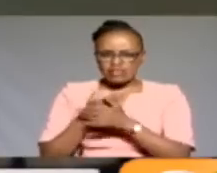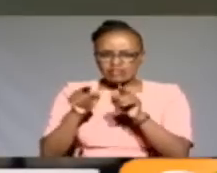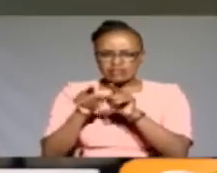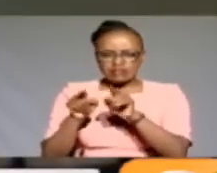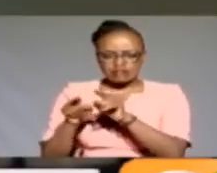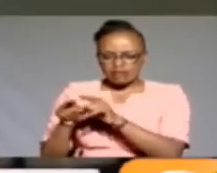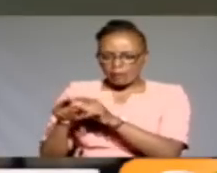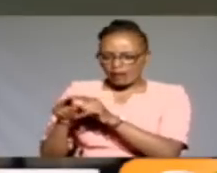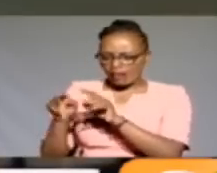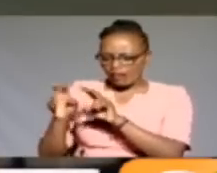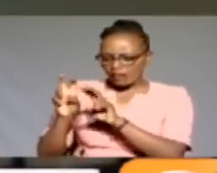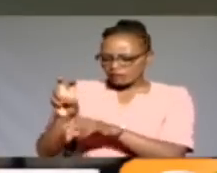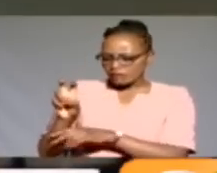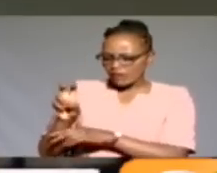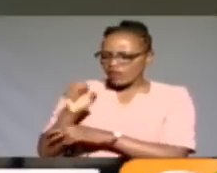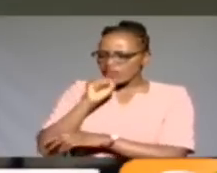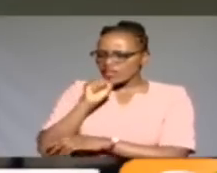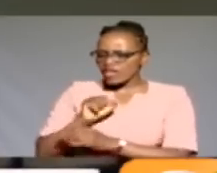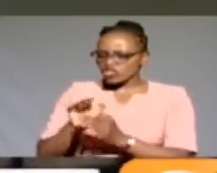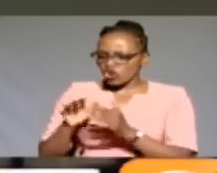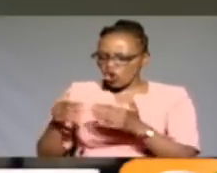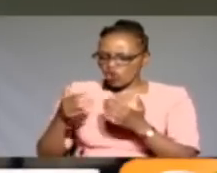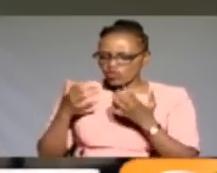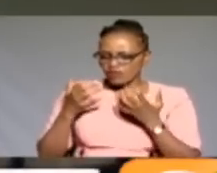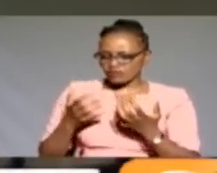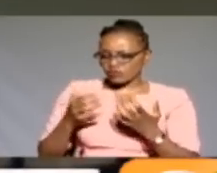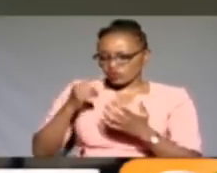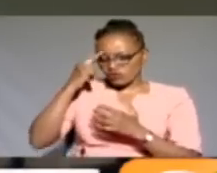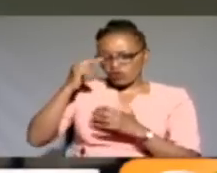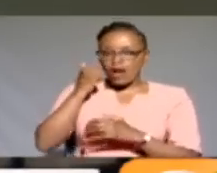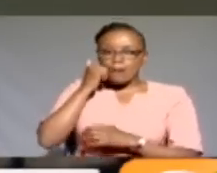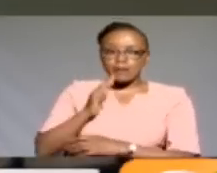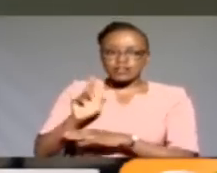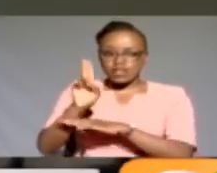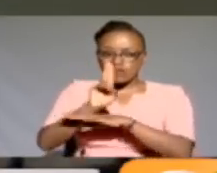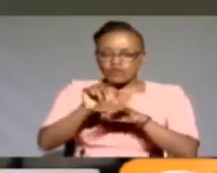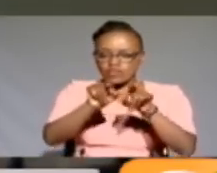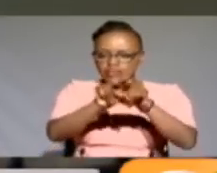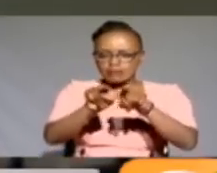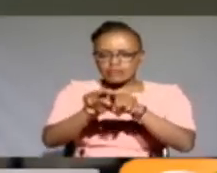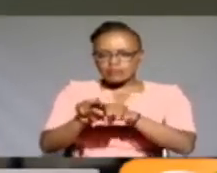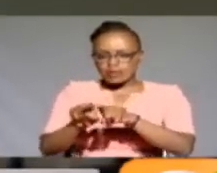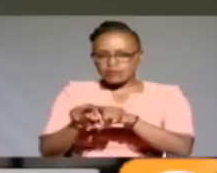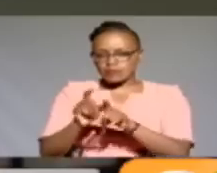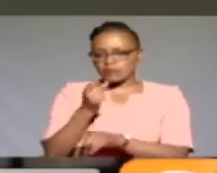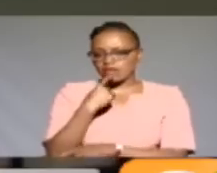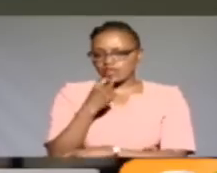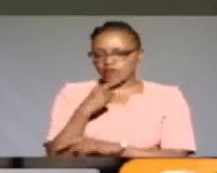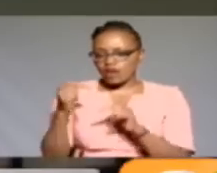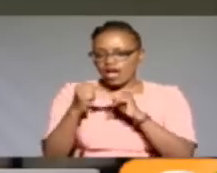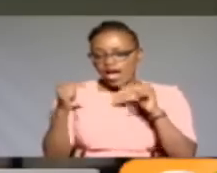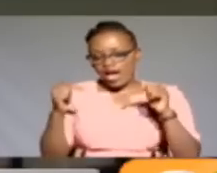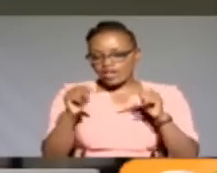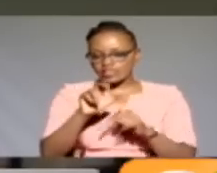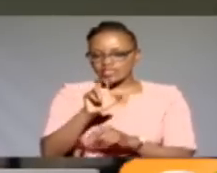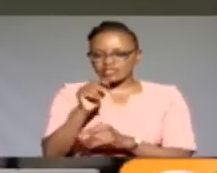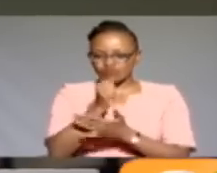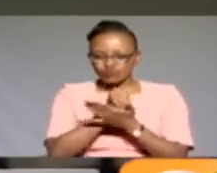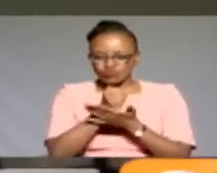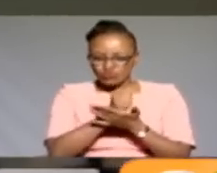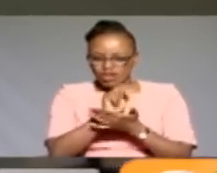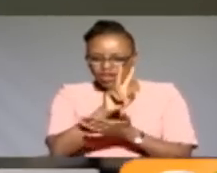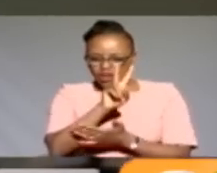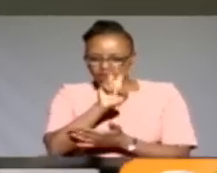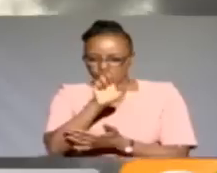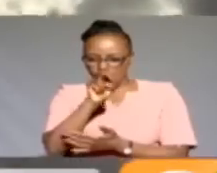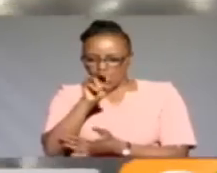on the age and the weight of the patient. You find that they use actually the same amount of anti-venom for the duration